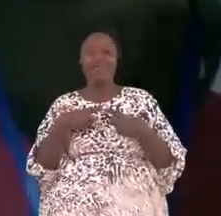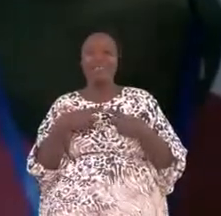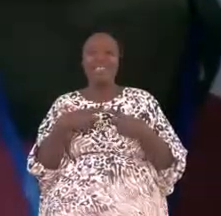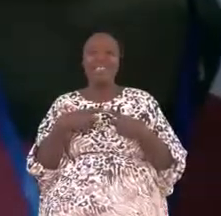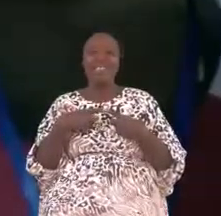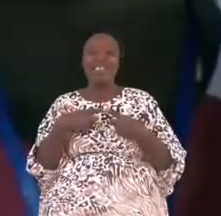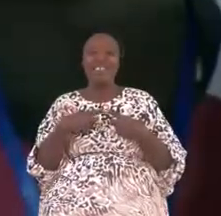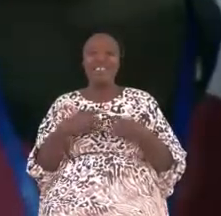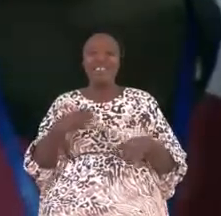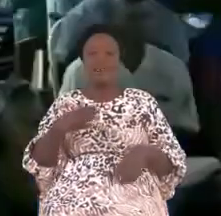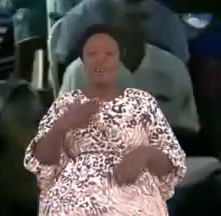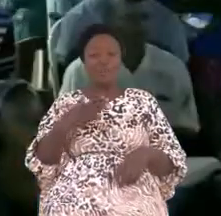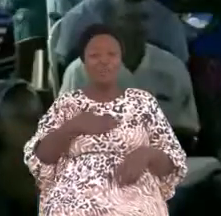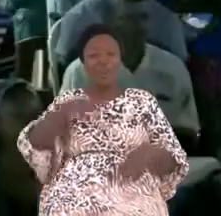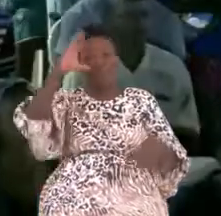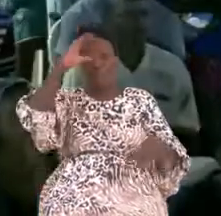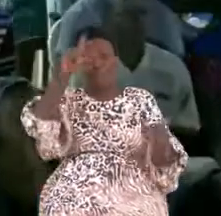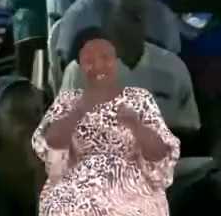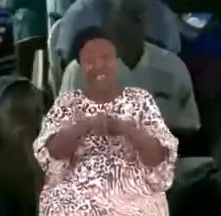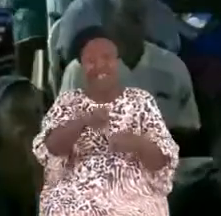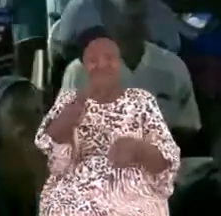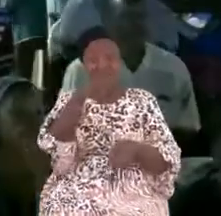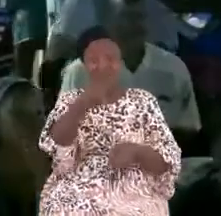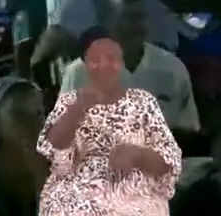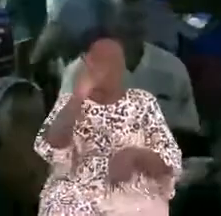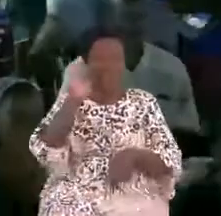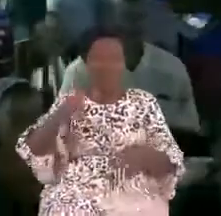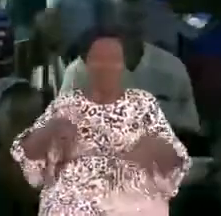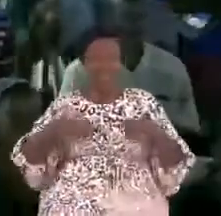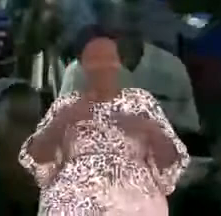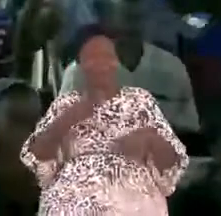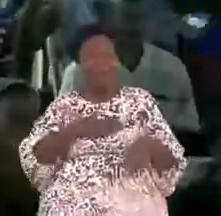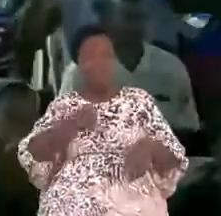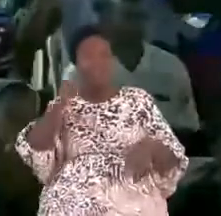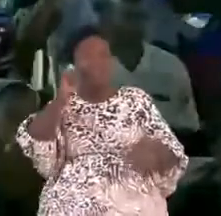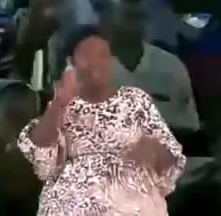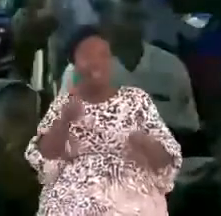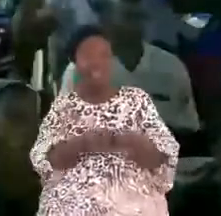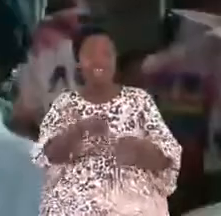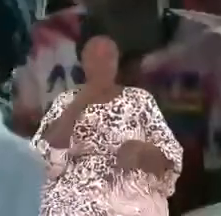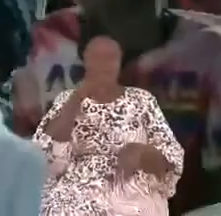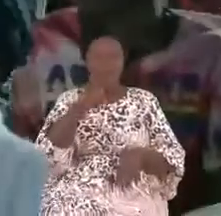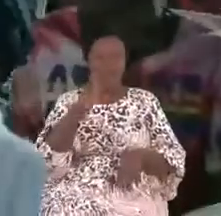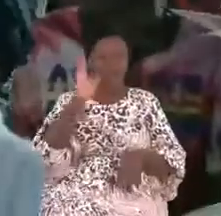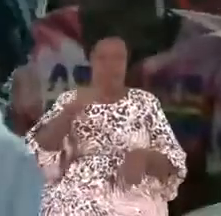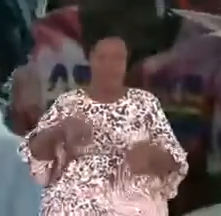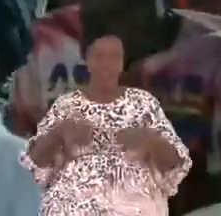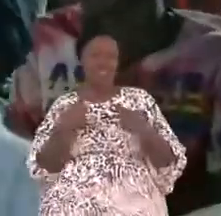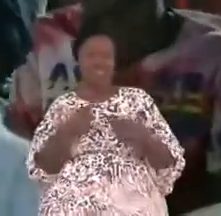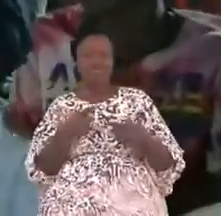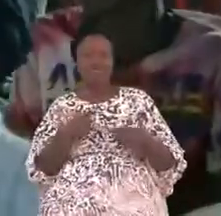brother you will leave sister you will leave